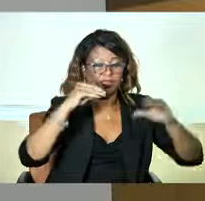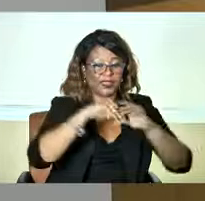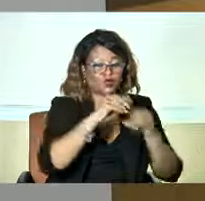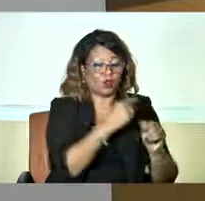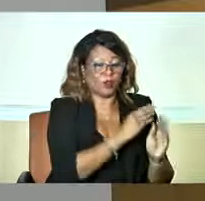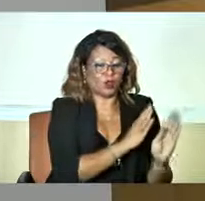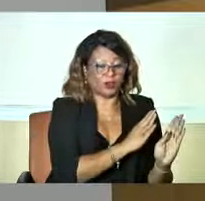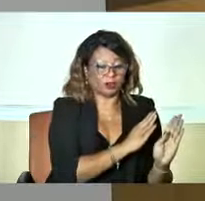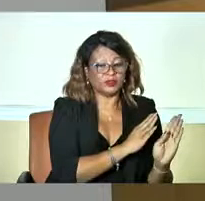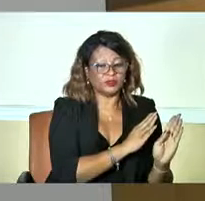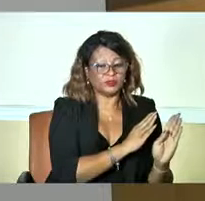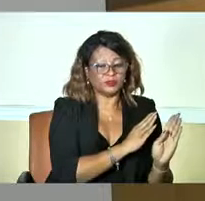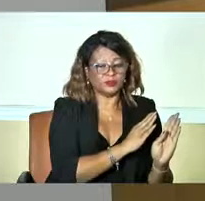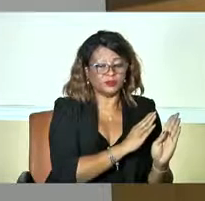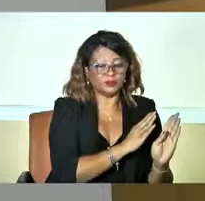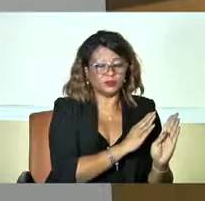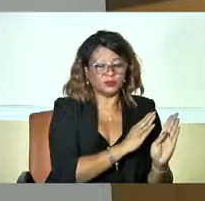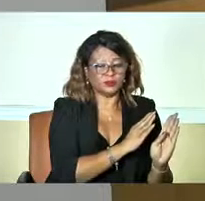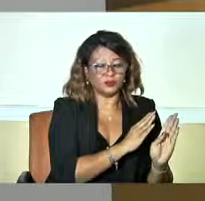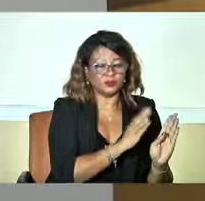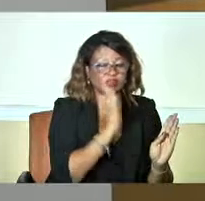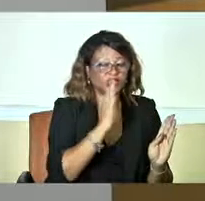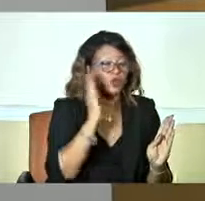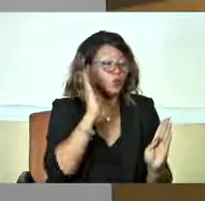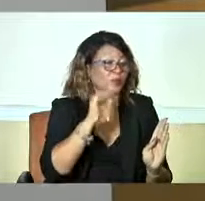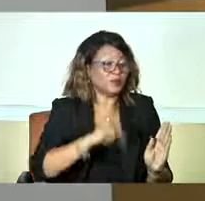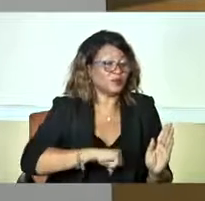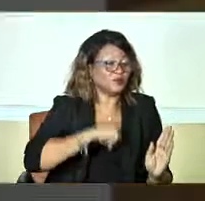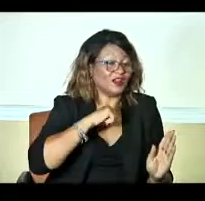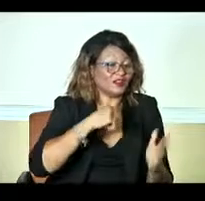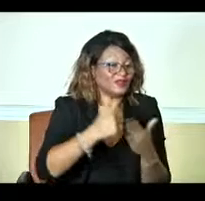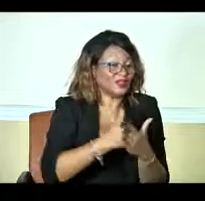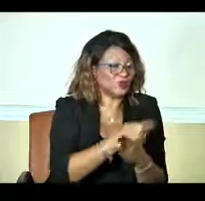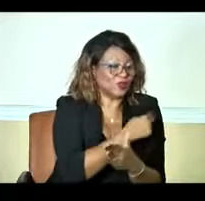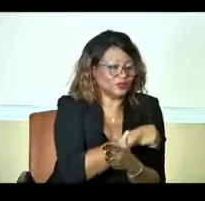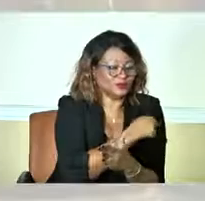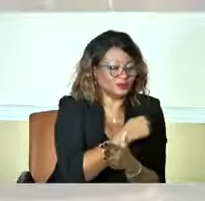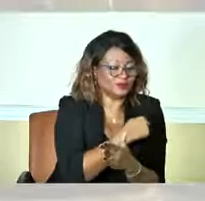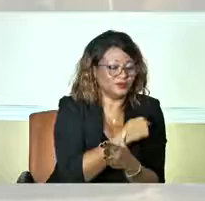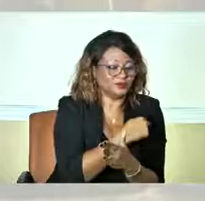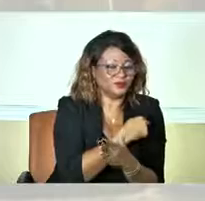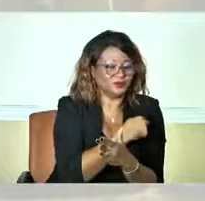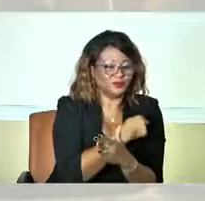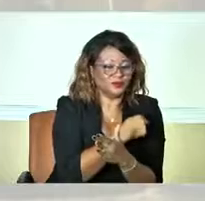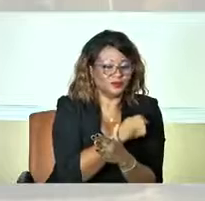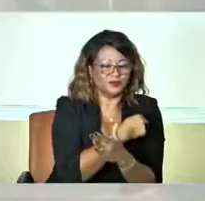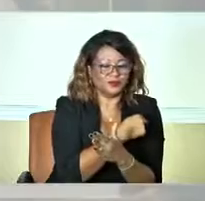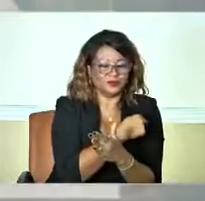they're going to be proud of their new hospital.